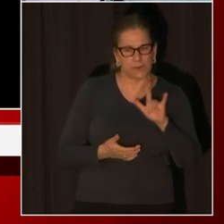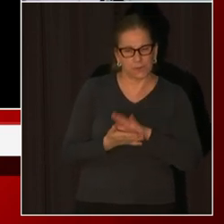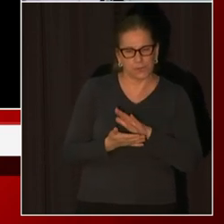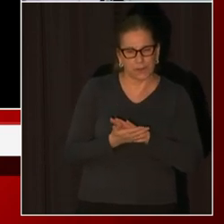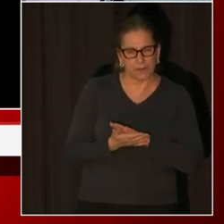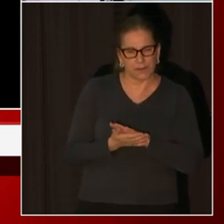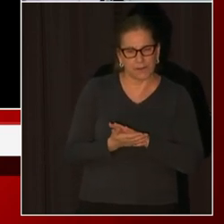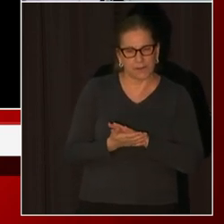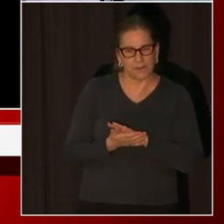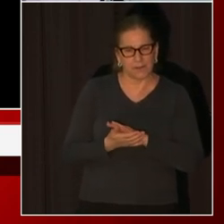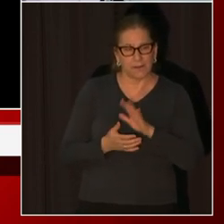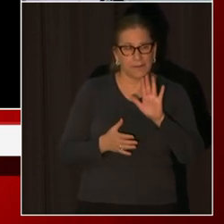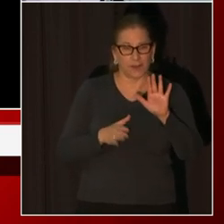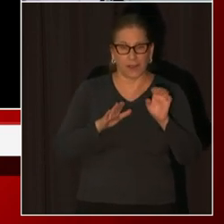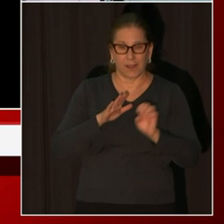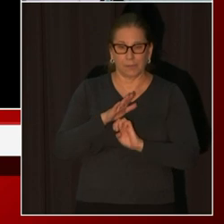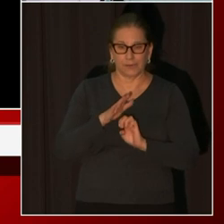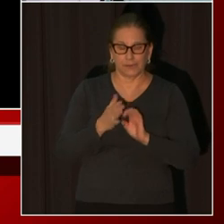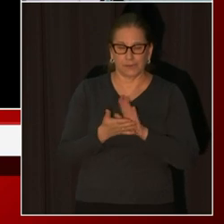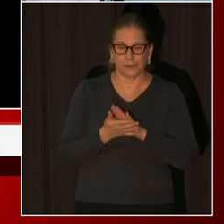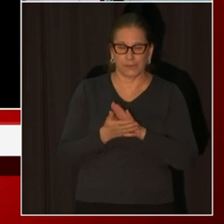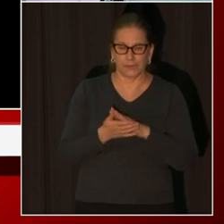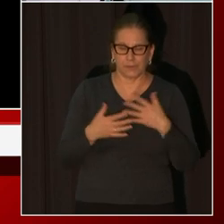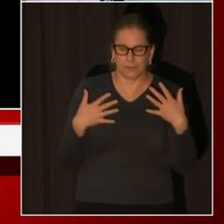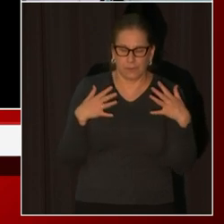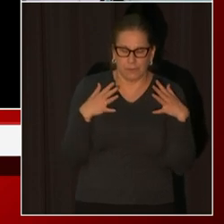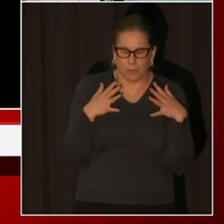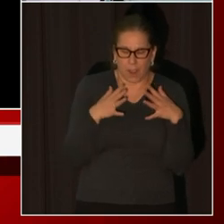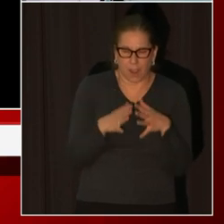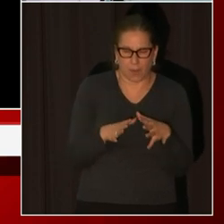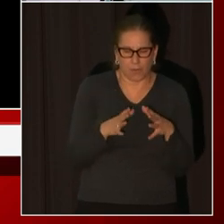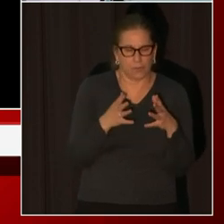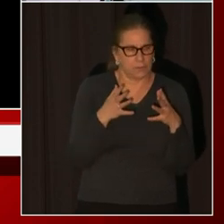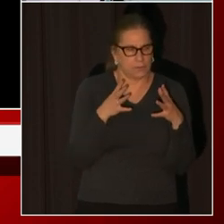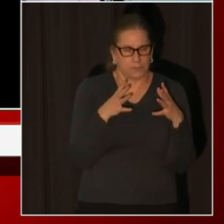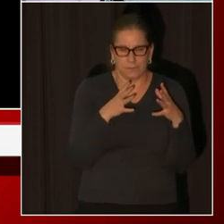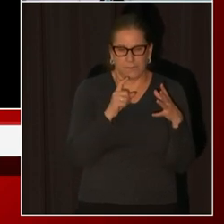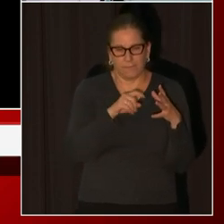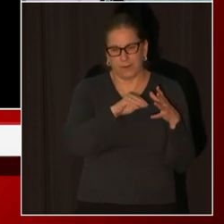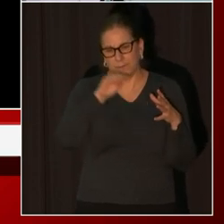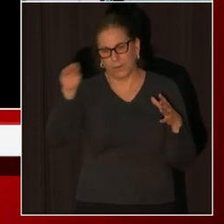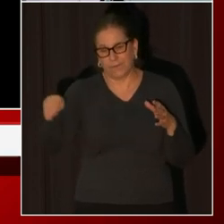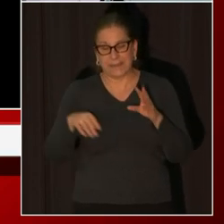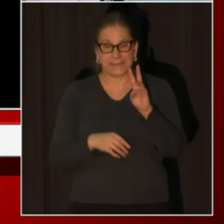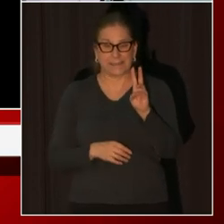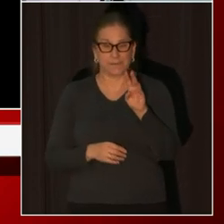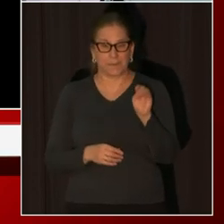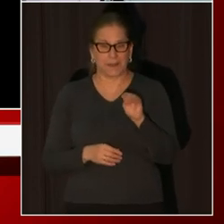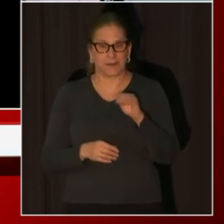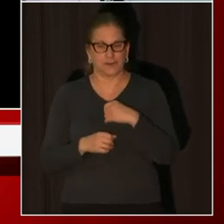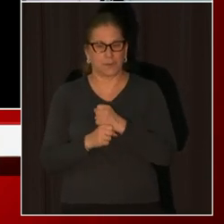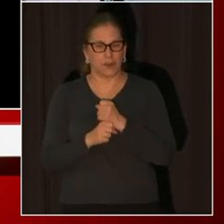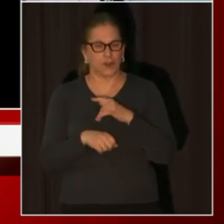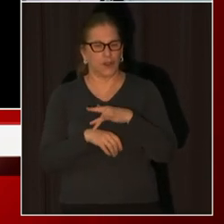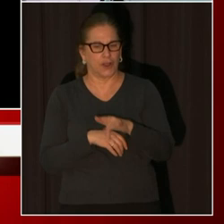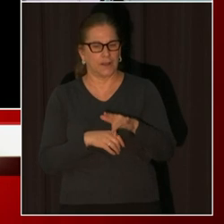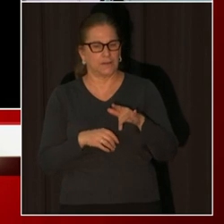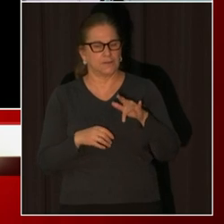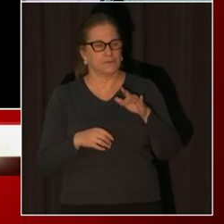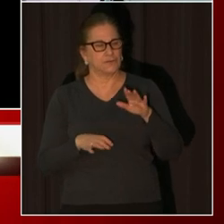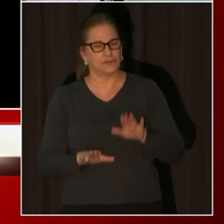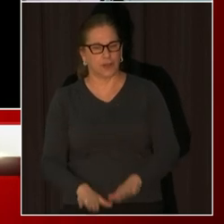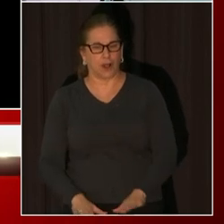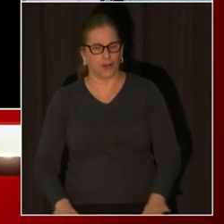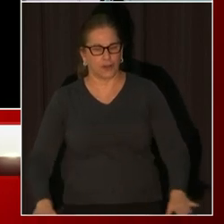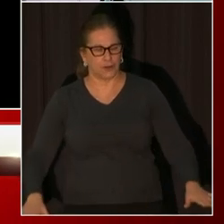elementary schools that are in the Wilson feeder pattern, $6 million to create new space for Early Childhood Development Center and expand pre-K